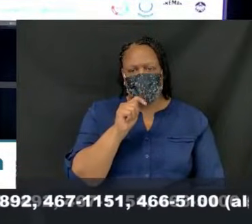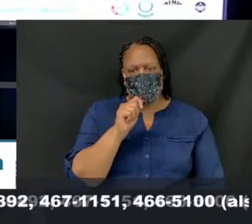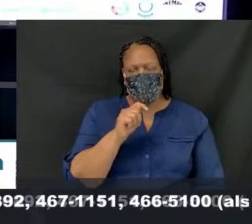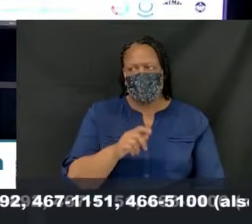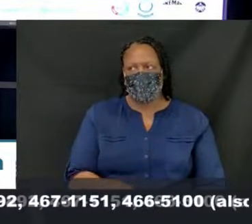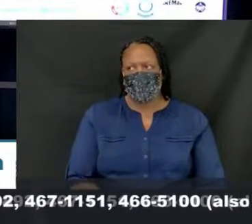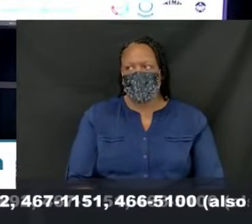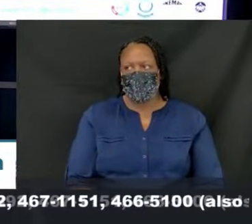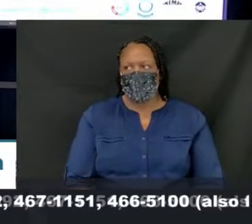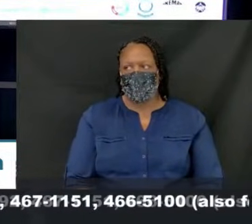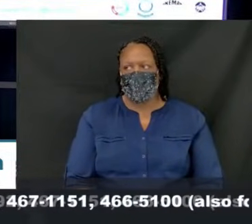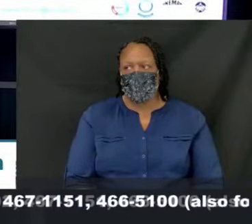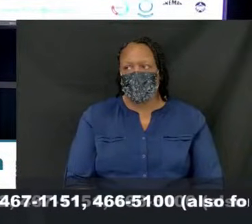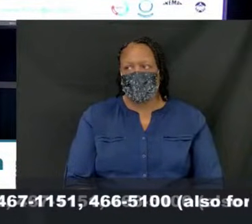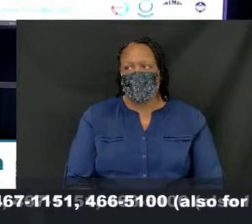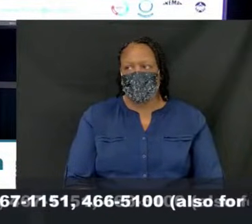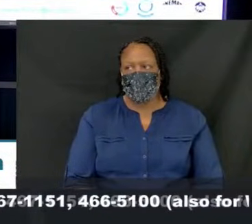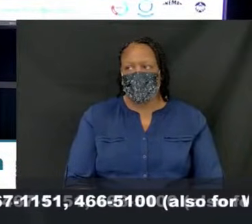Quarantine is only permitted at